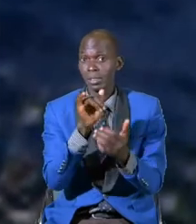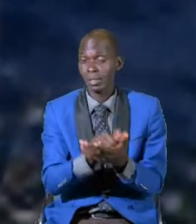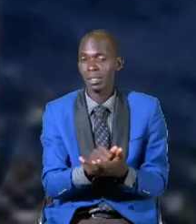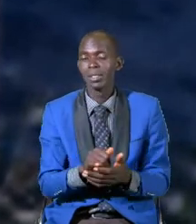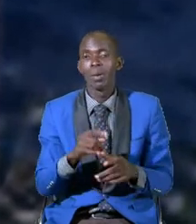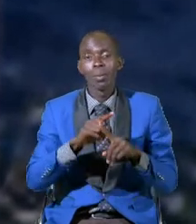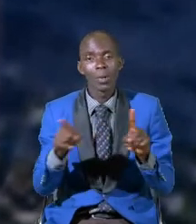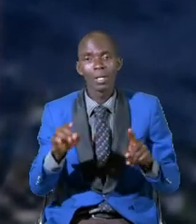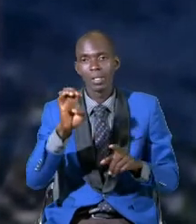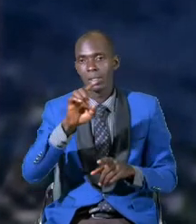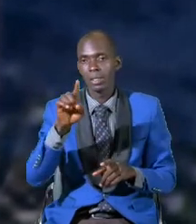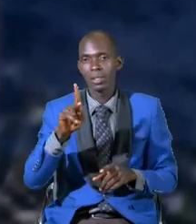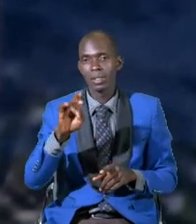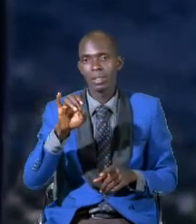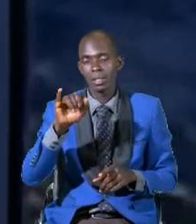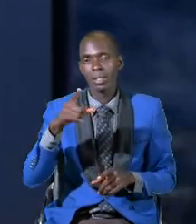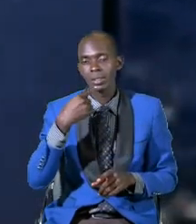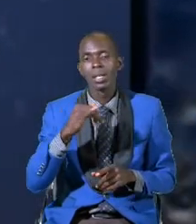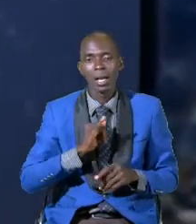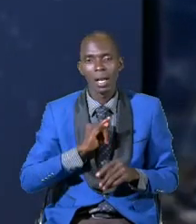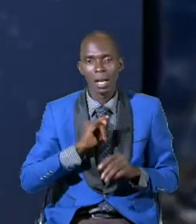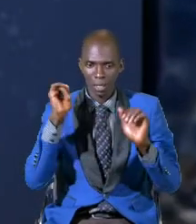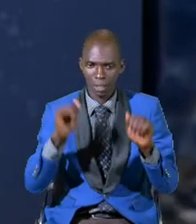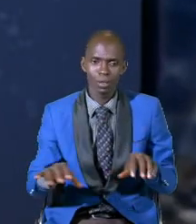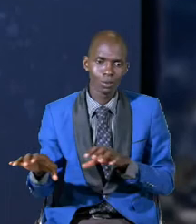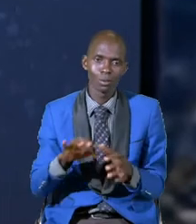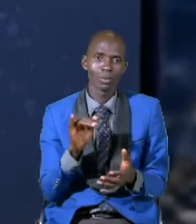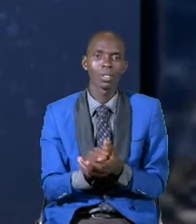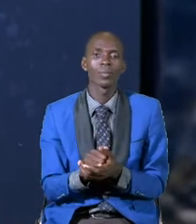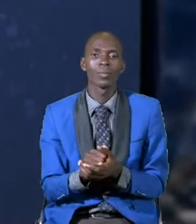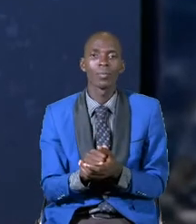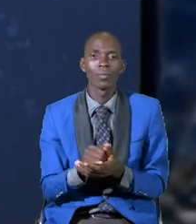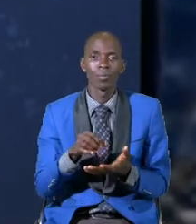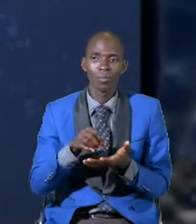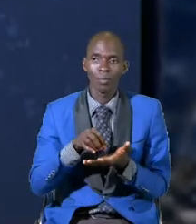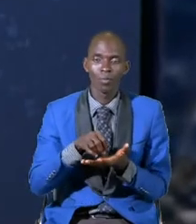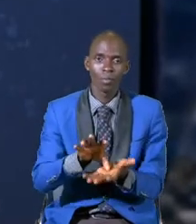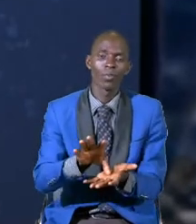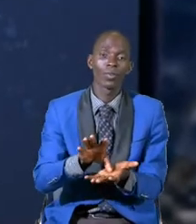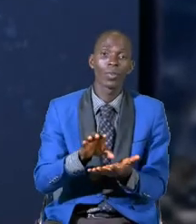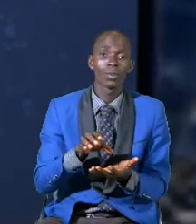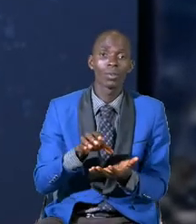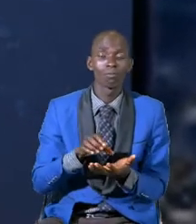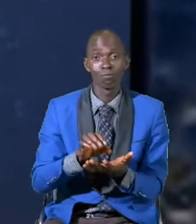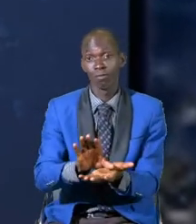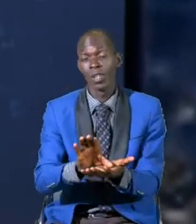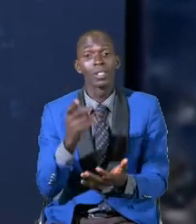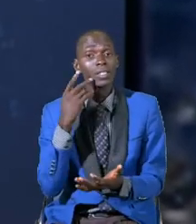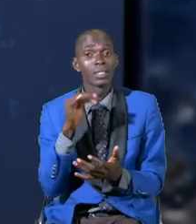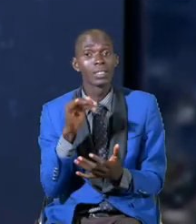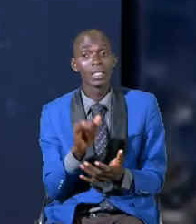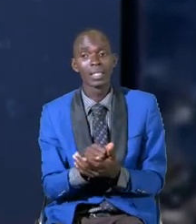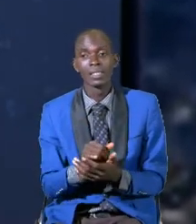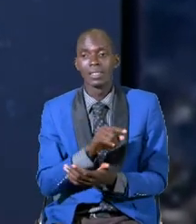that. Isaiah came and said, set your house in order, because this is Isaiah. I never